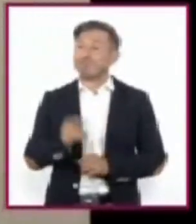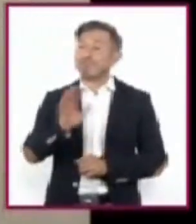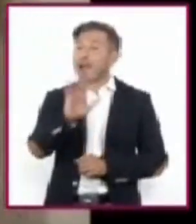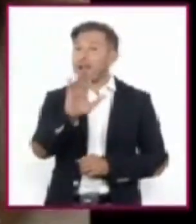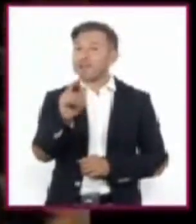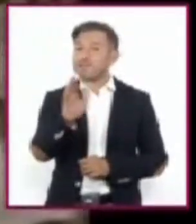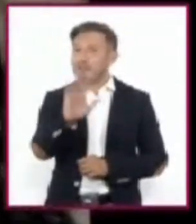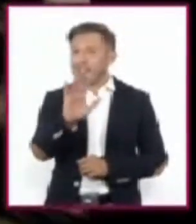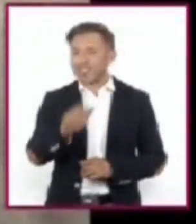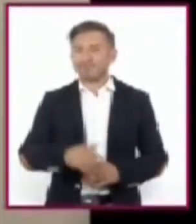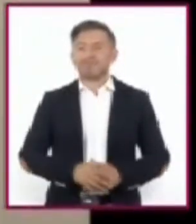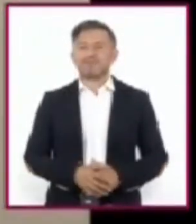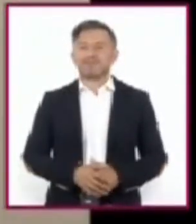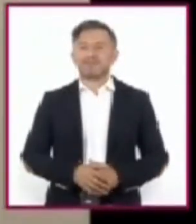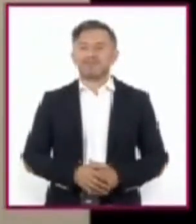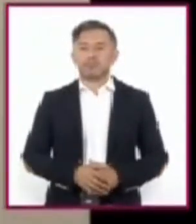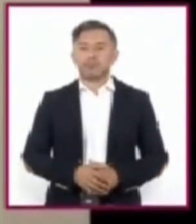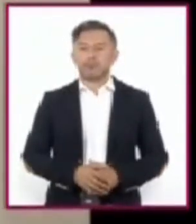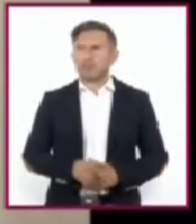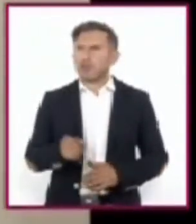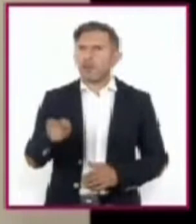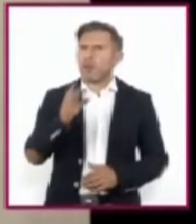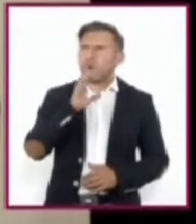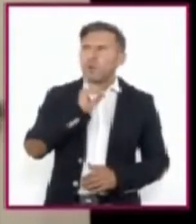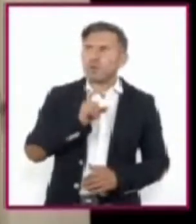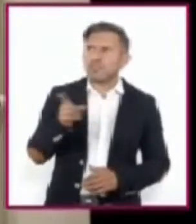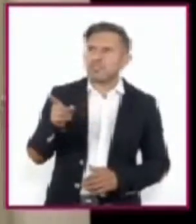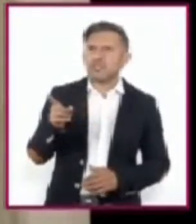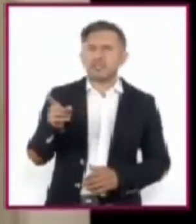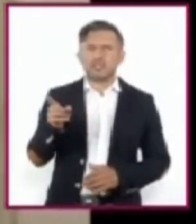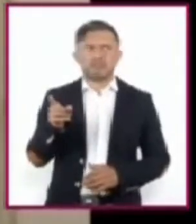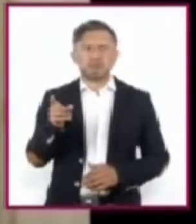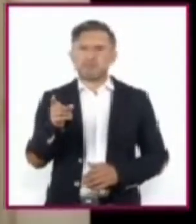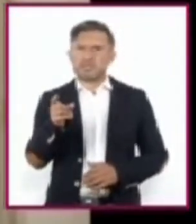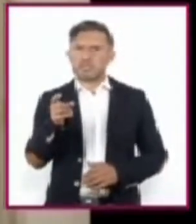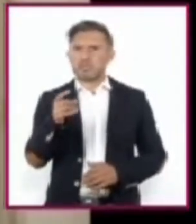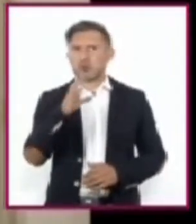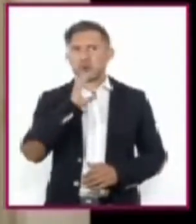Thank you. You're welcome. Bye. Bye. Bye. How old is she? 17.